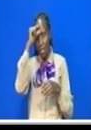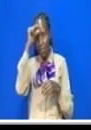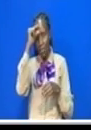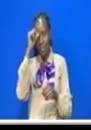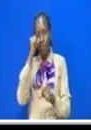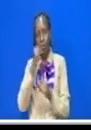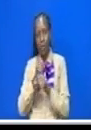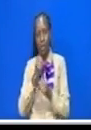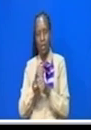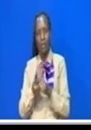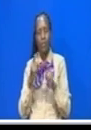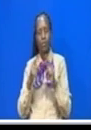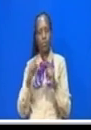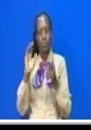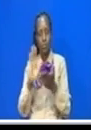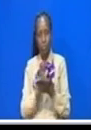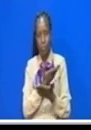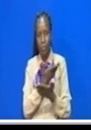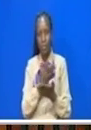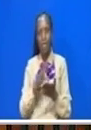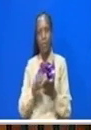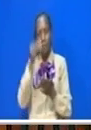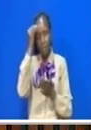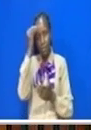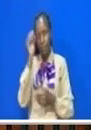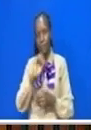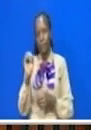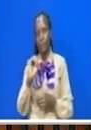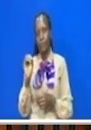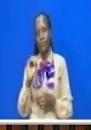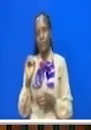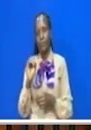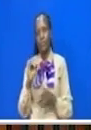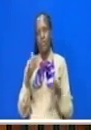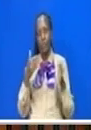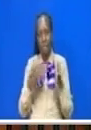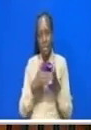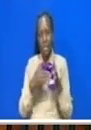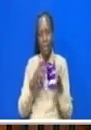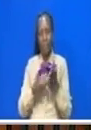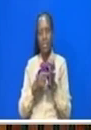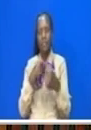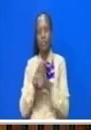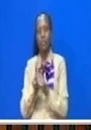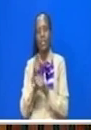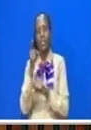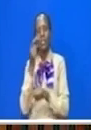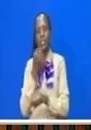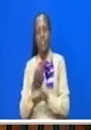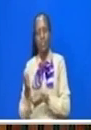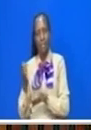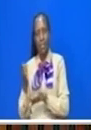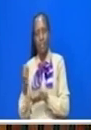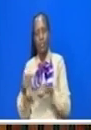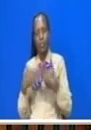effort to eradicate illiteracy. So hinder, we are talking of to make it difficult for someone